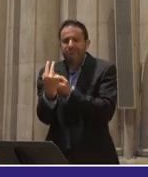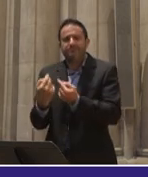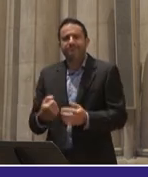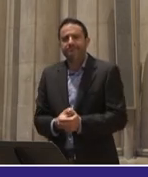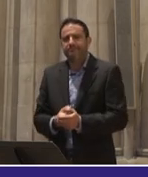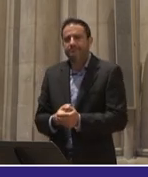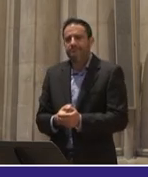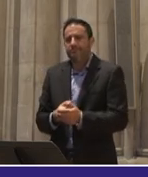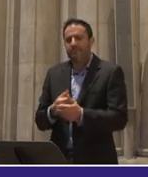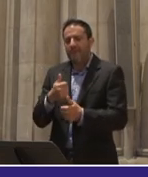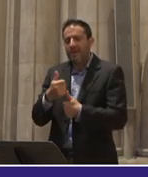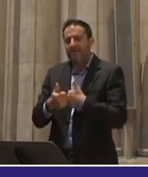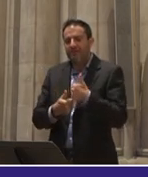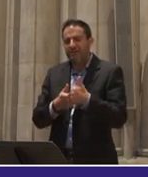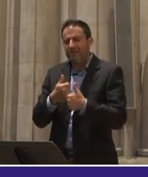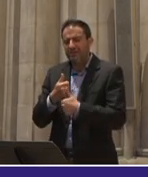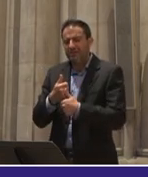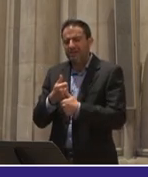Years ago, after dropping off